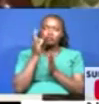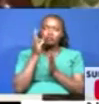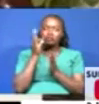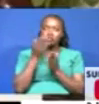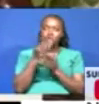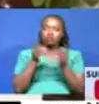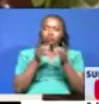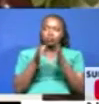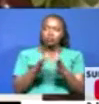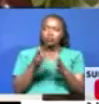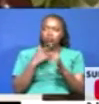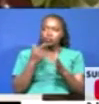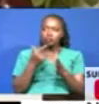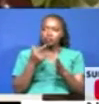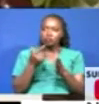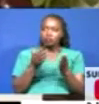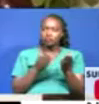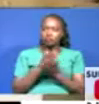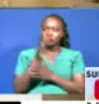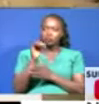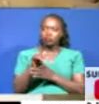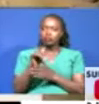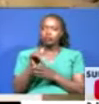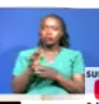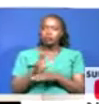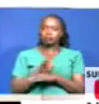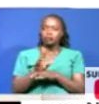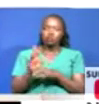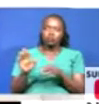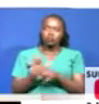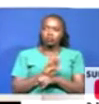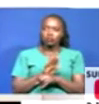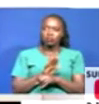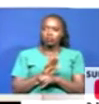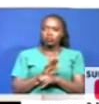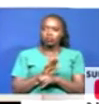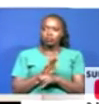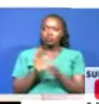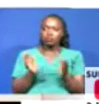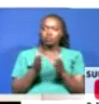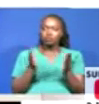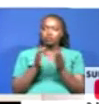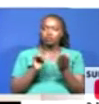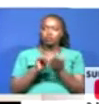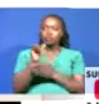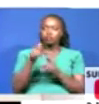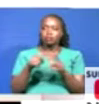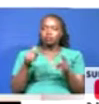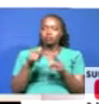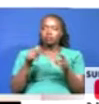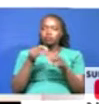Tito says there is need to ensure output is maximized throughout the crop cycle. Also encourage the departure from rain-fed